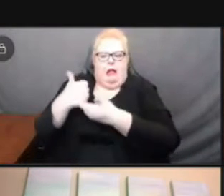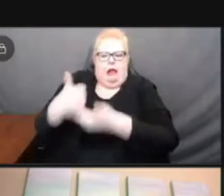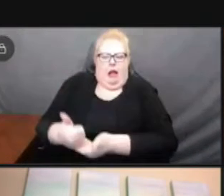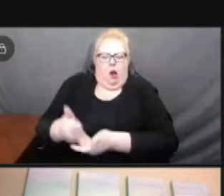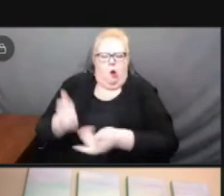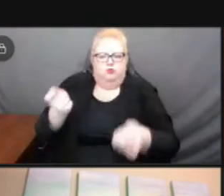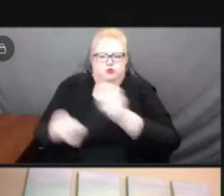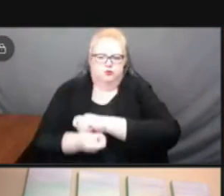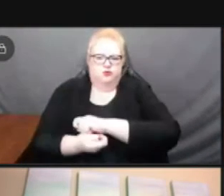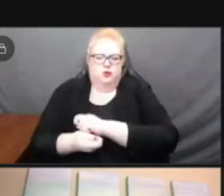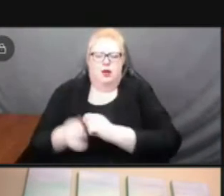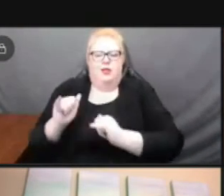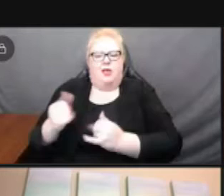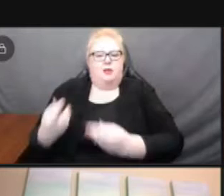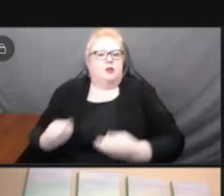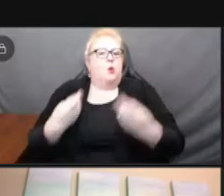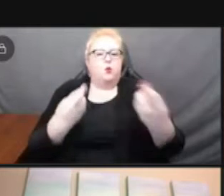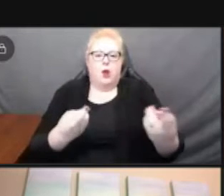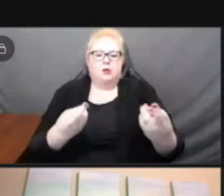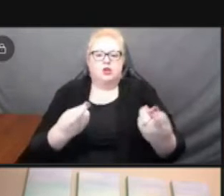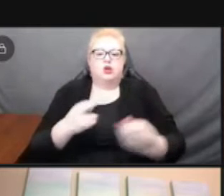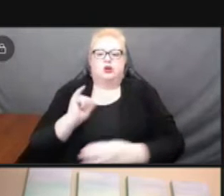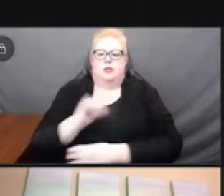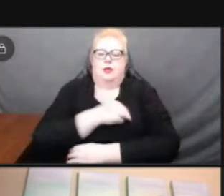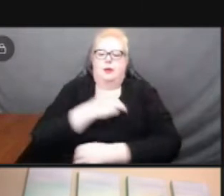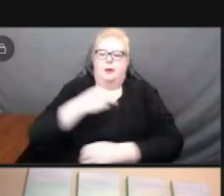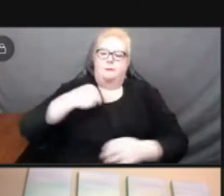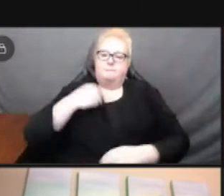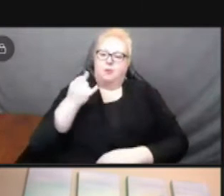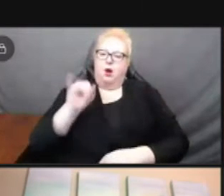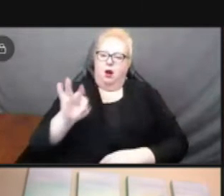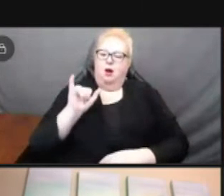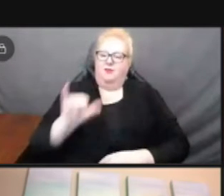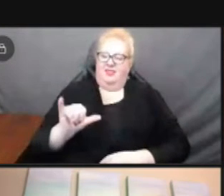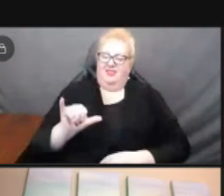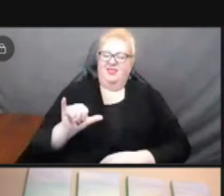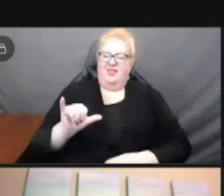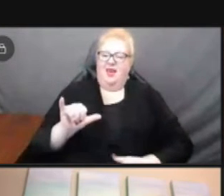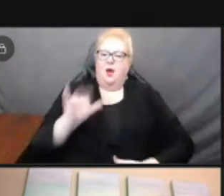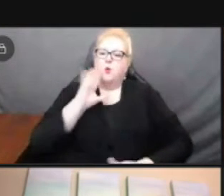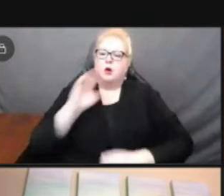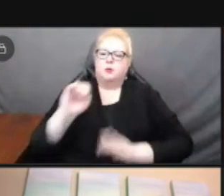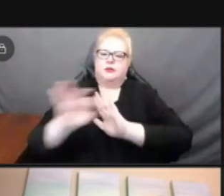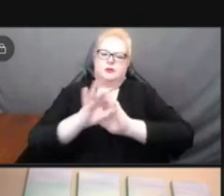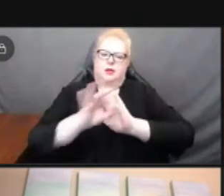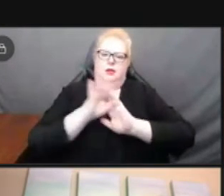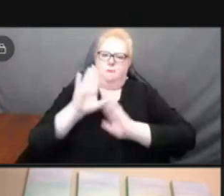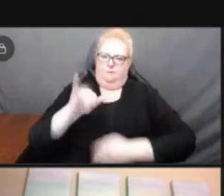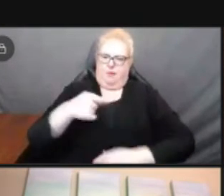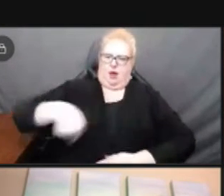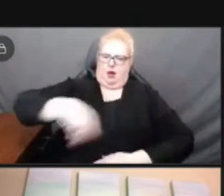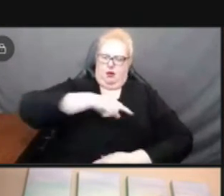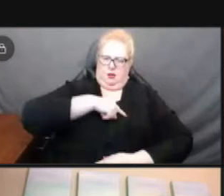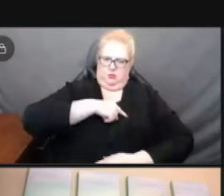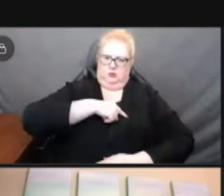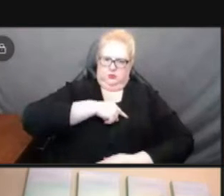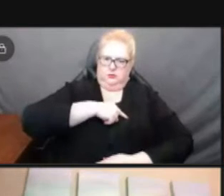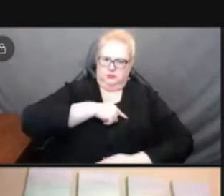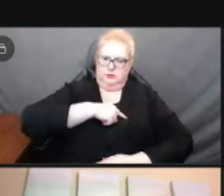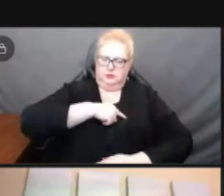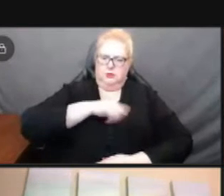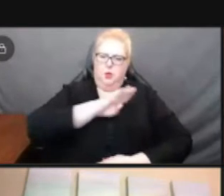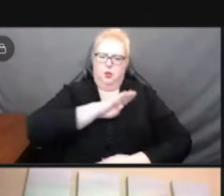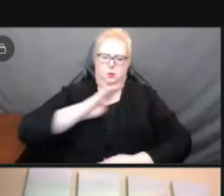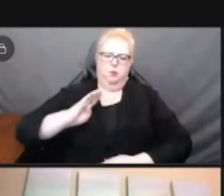the members of this, Small Business Advisory Council would be selected by us, for